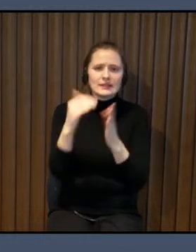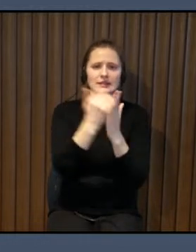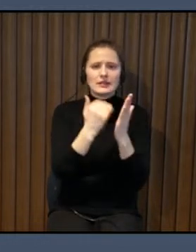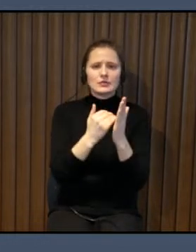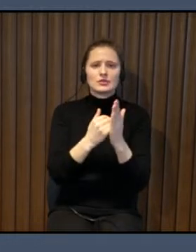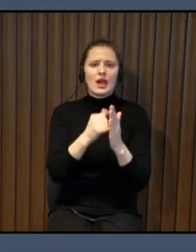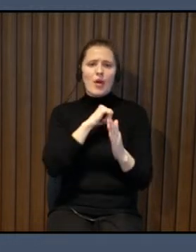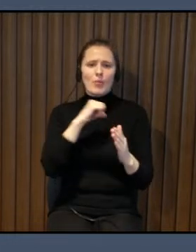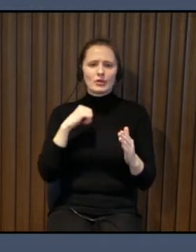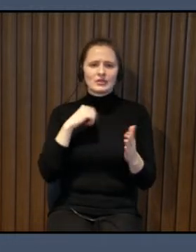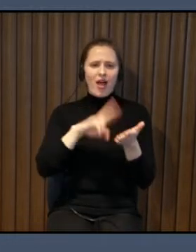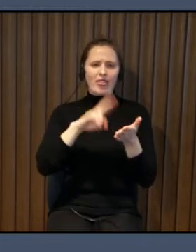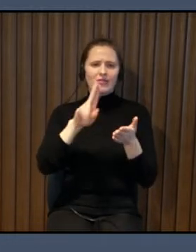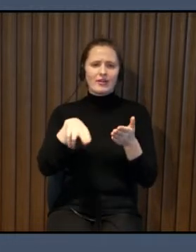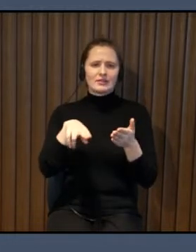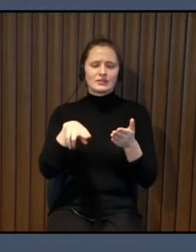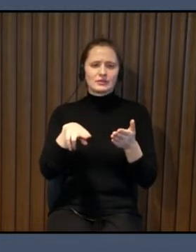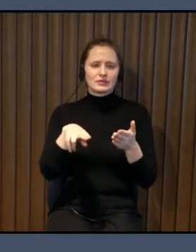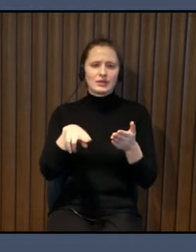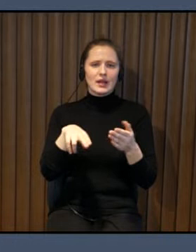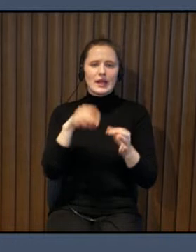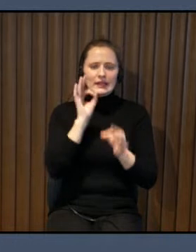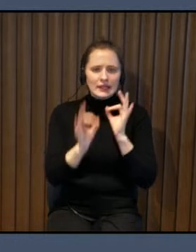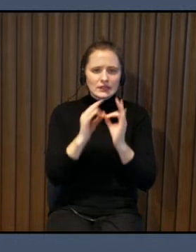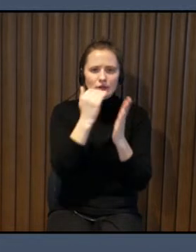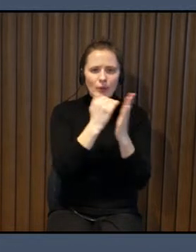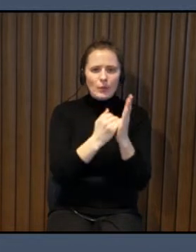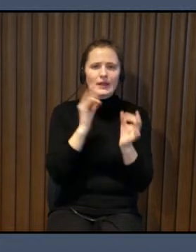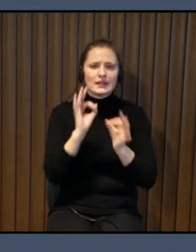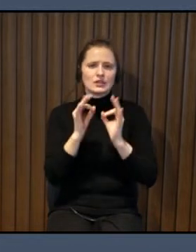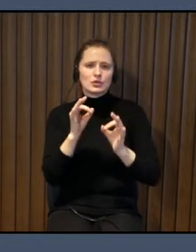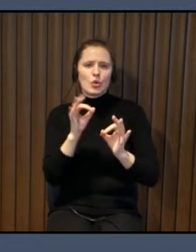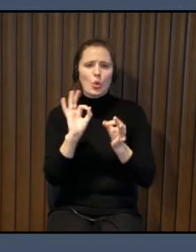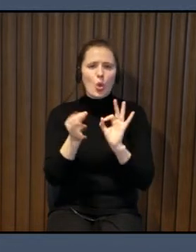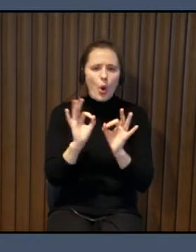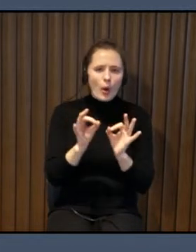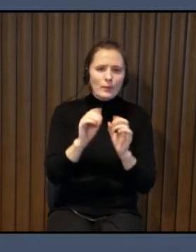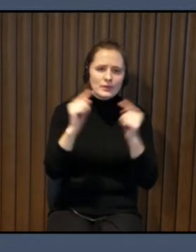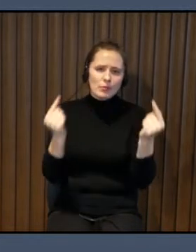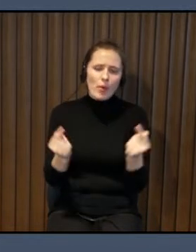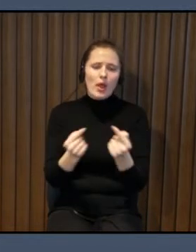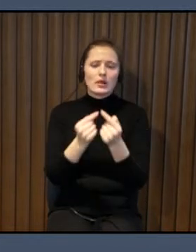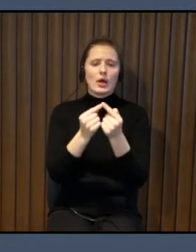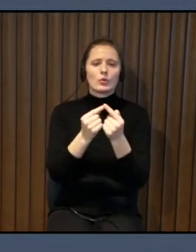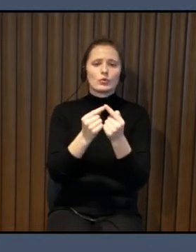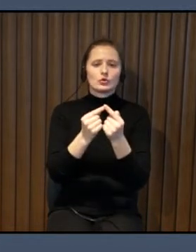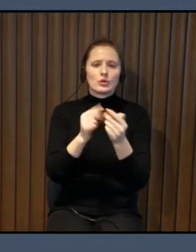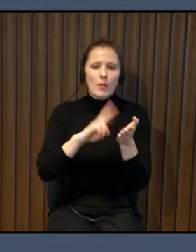of equality, principle of observation of rights of a private person,